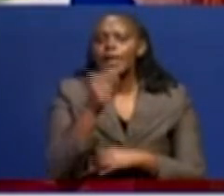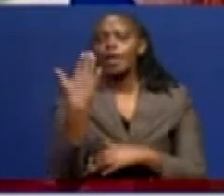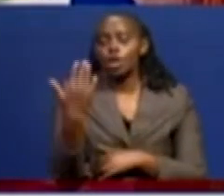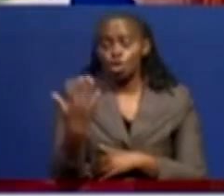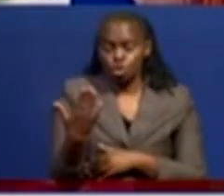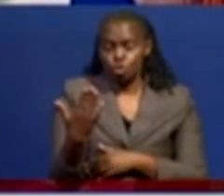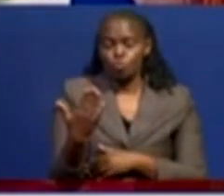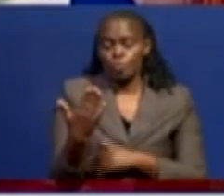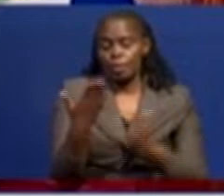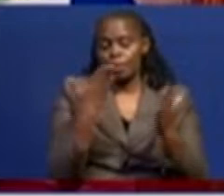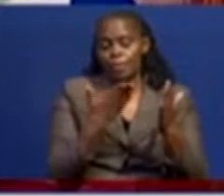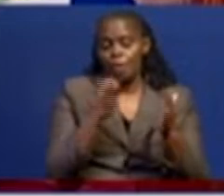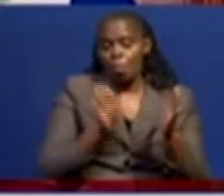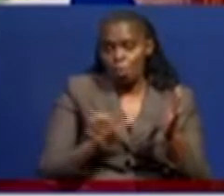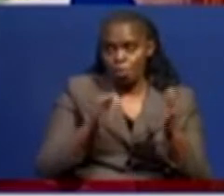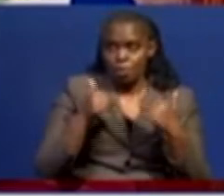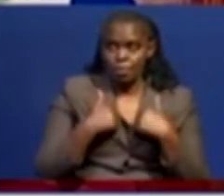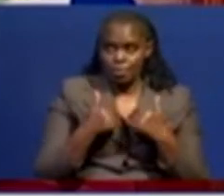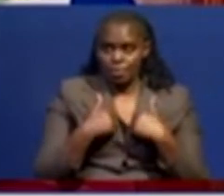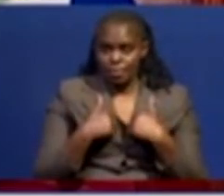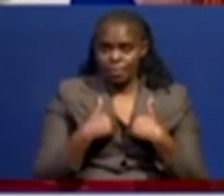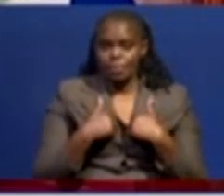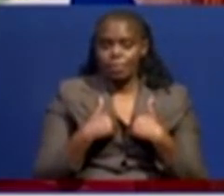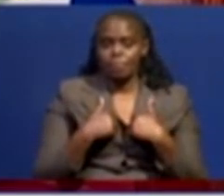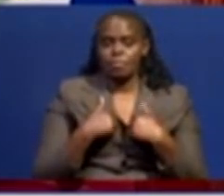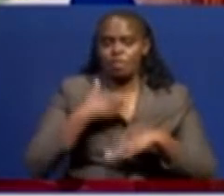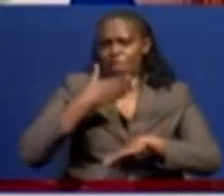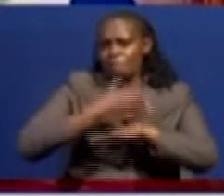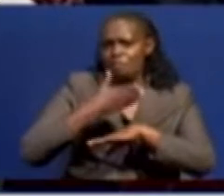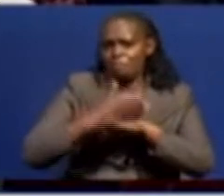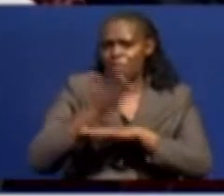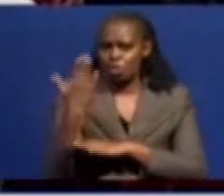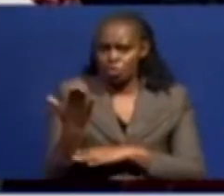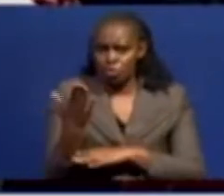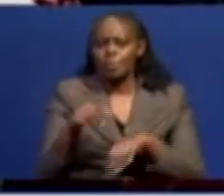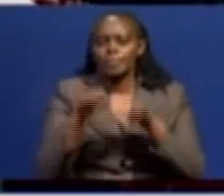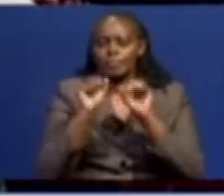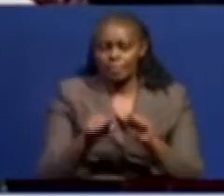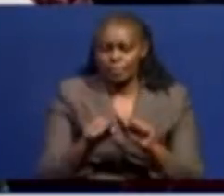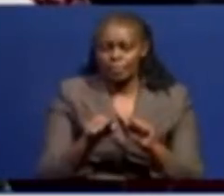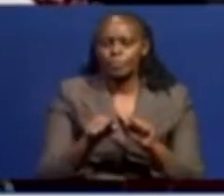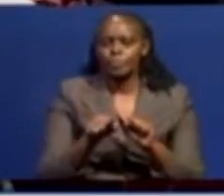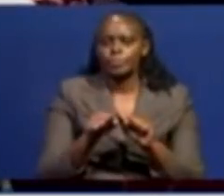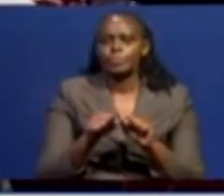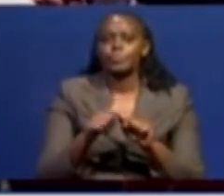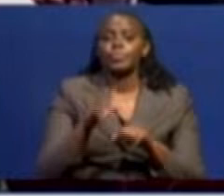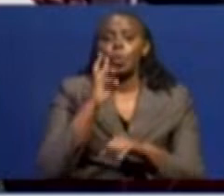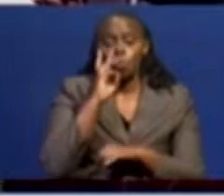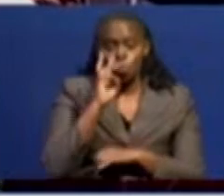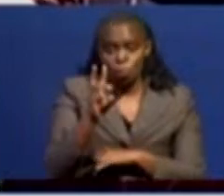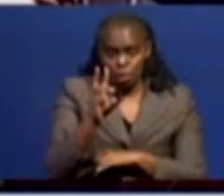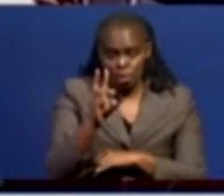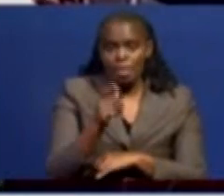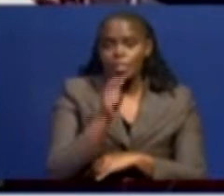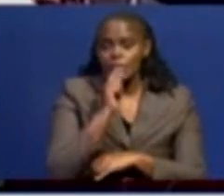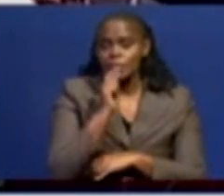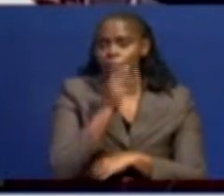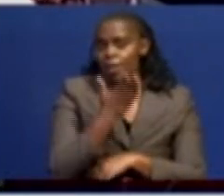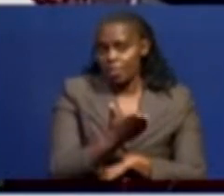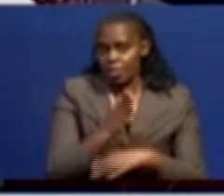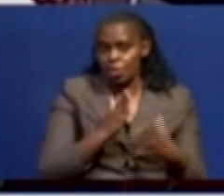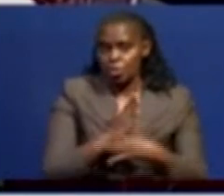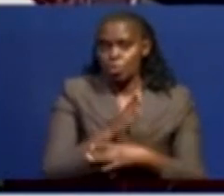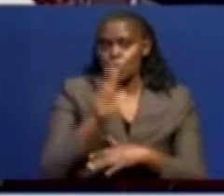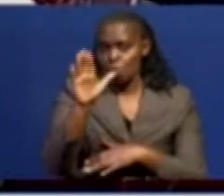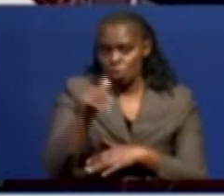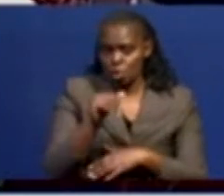testimony that the documents that we raised in the morning amounts to a forgery? Yes. Have you called a witness to testify to